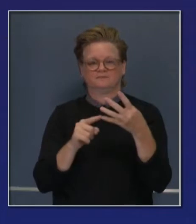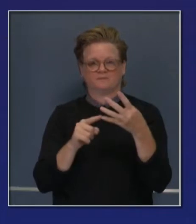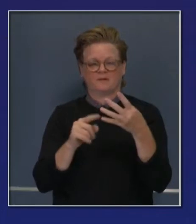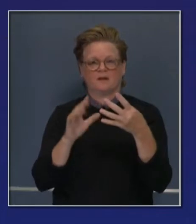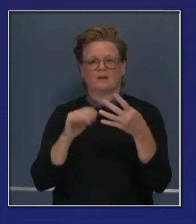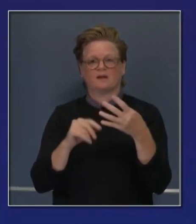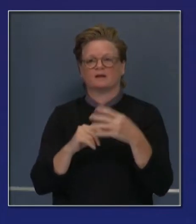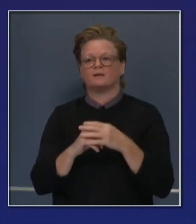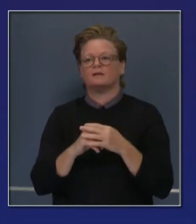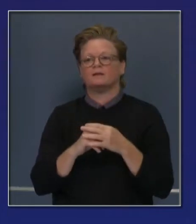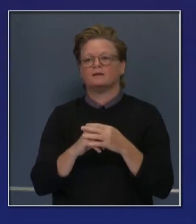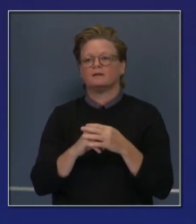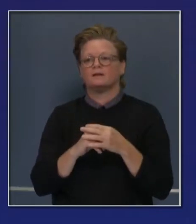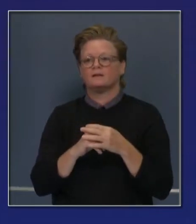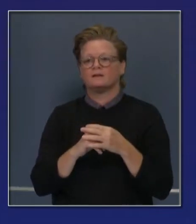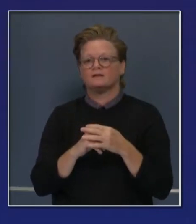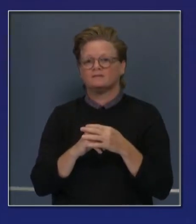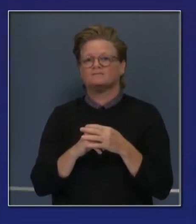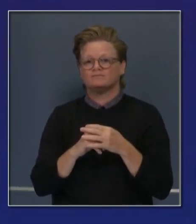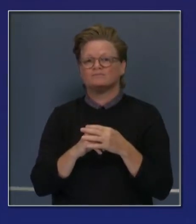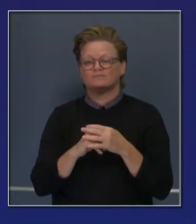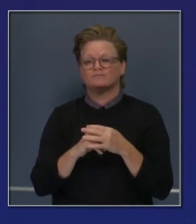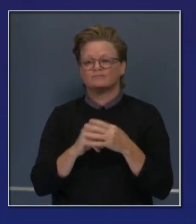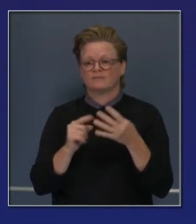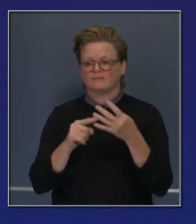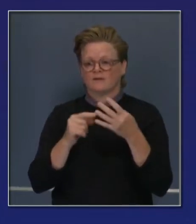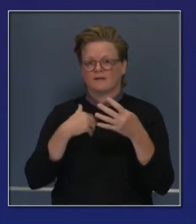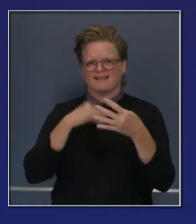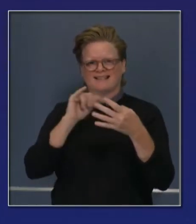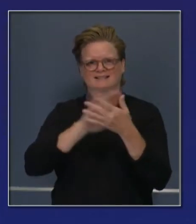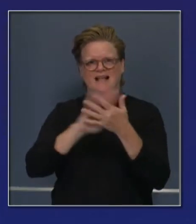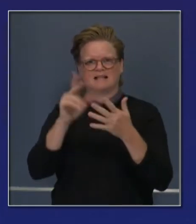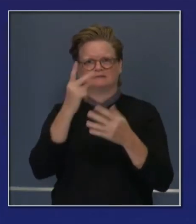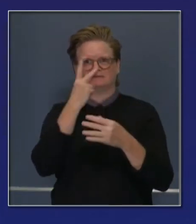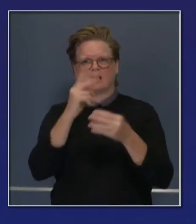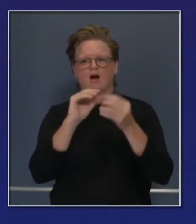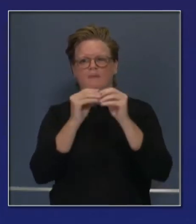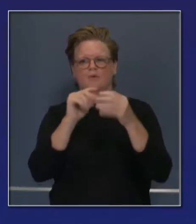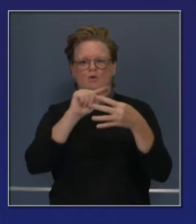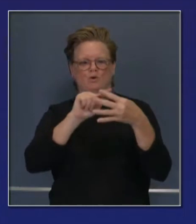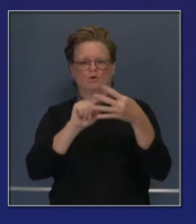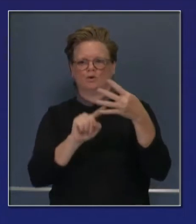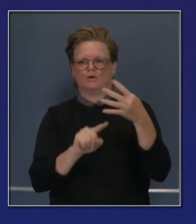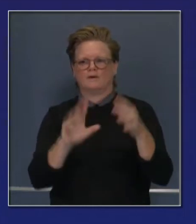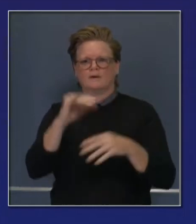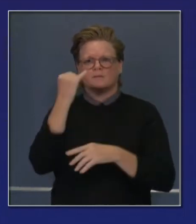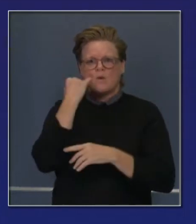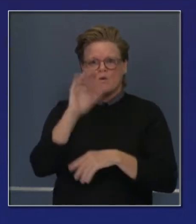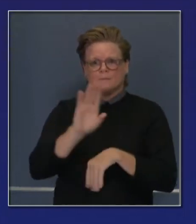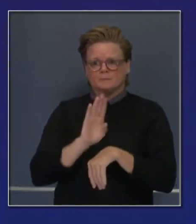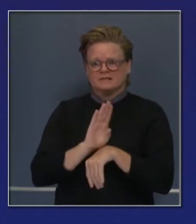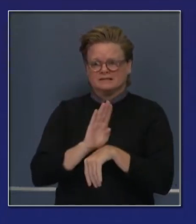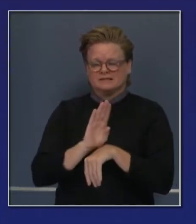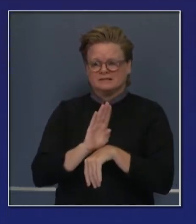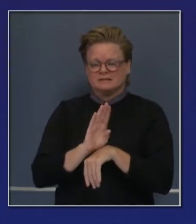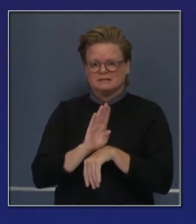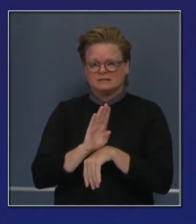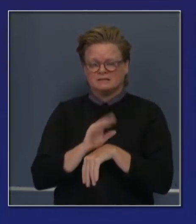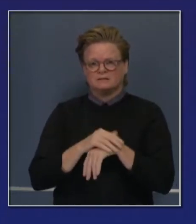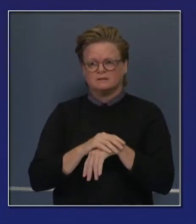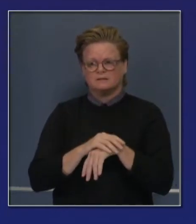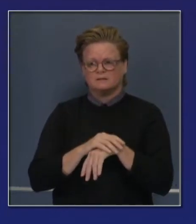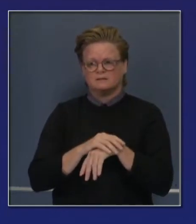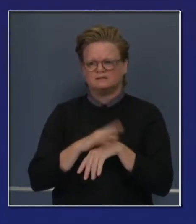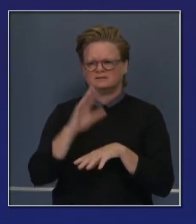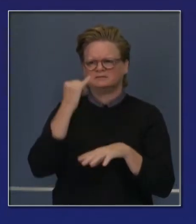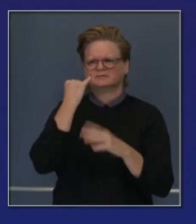sure that if you're one of the industries that requires some symptom screening at the front door, that those